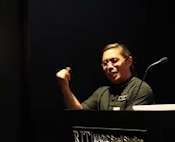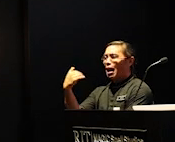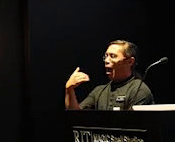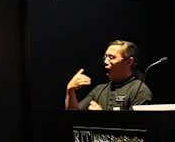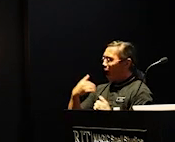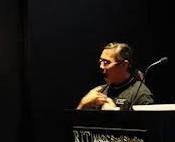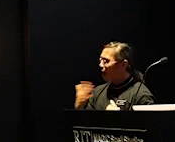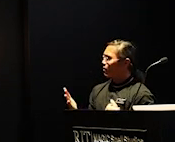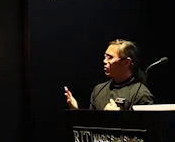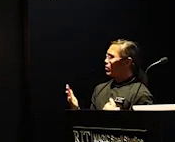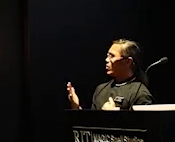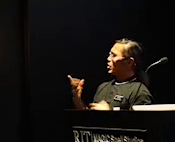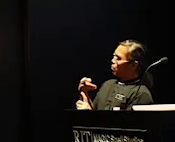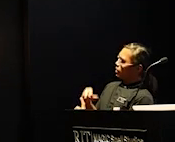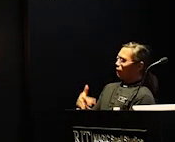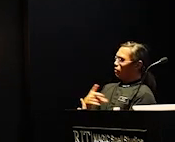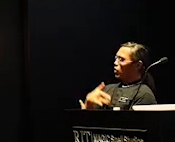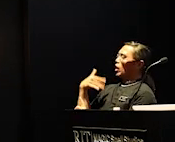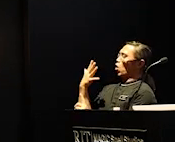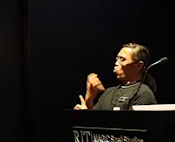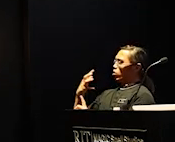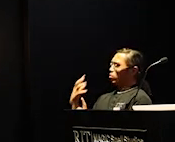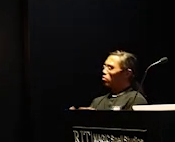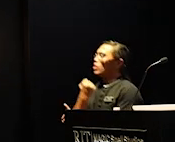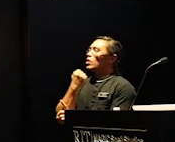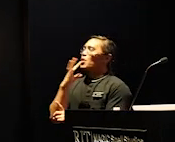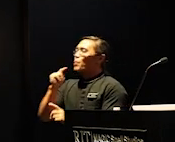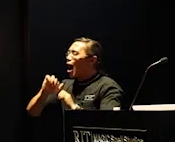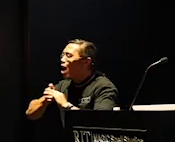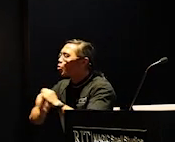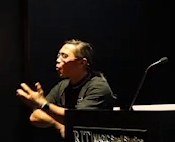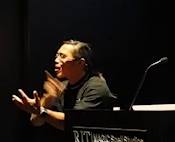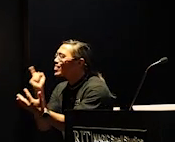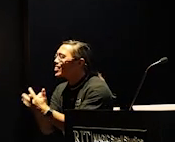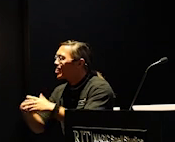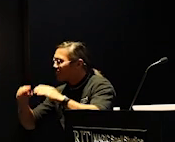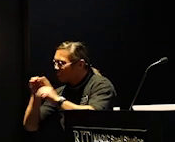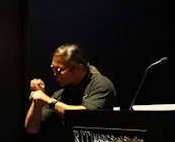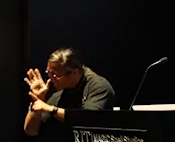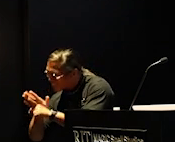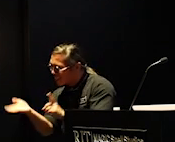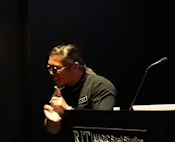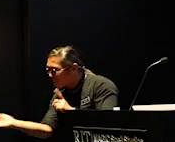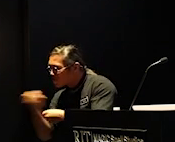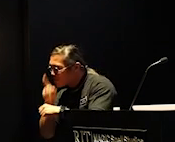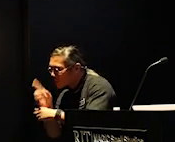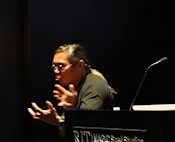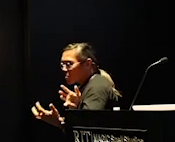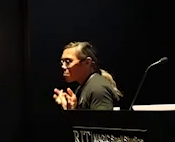establish or convey your feeling in this space? So the same here when we were like kind of designing it, but I thought of